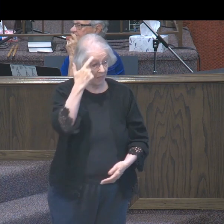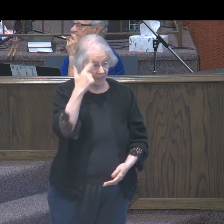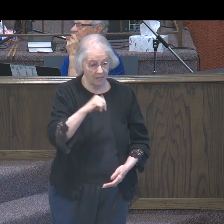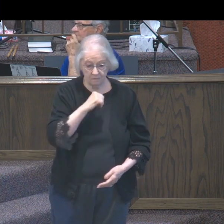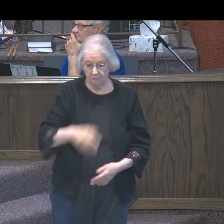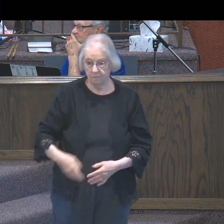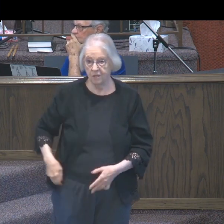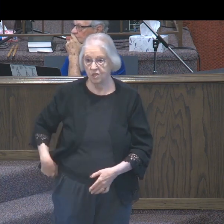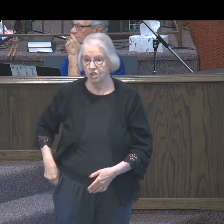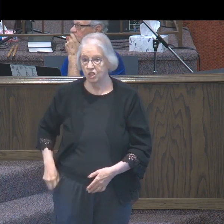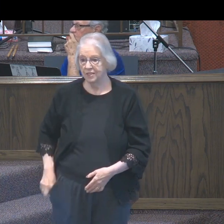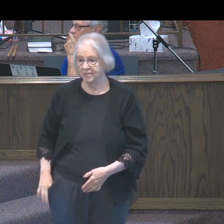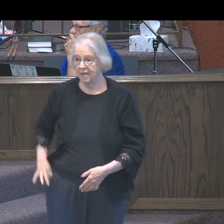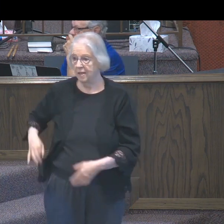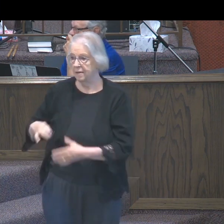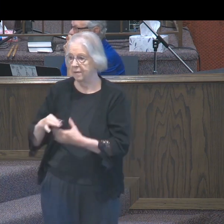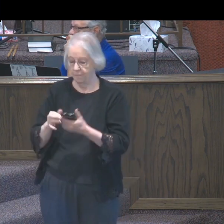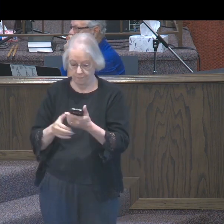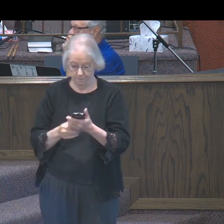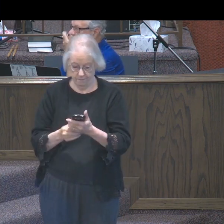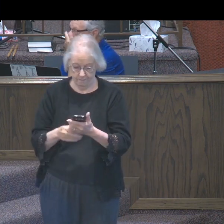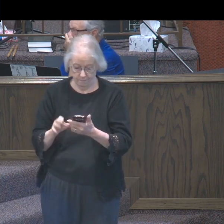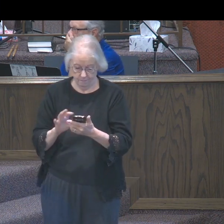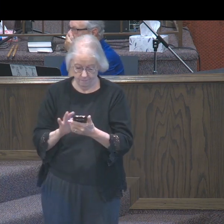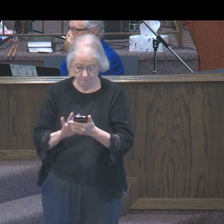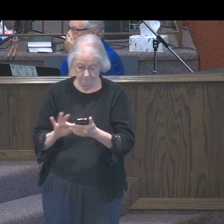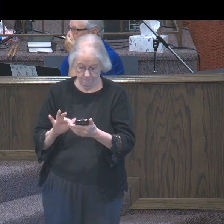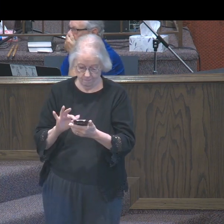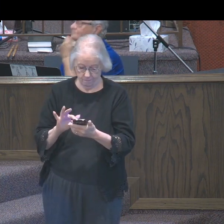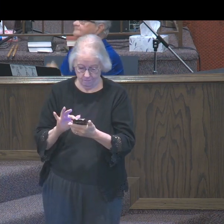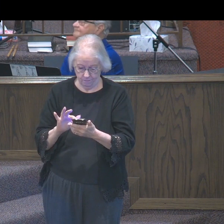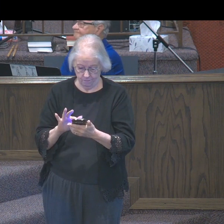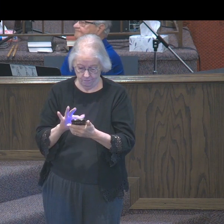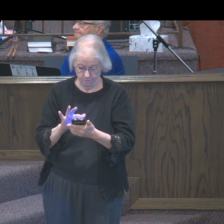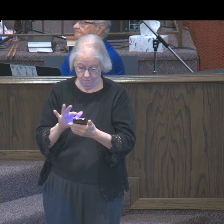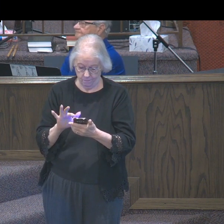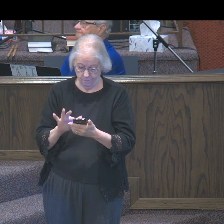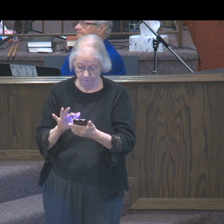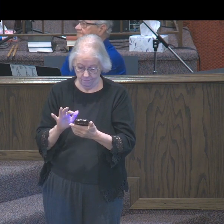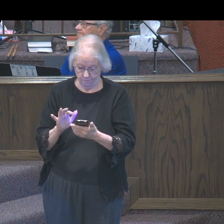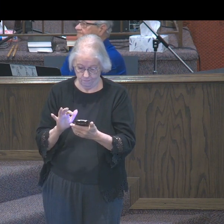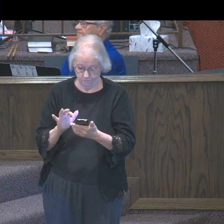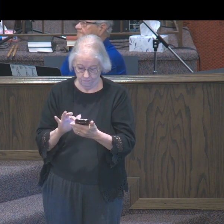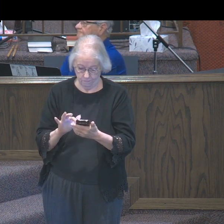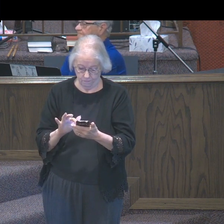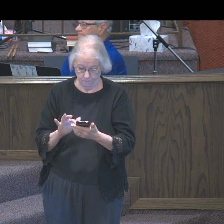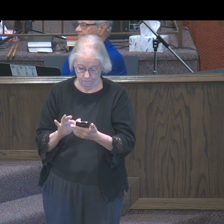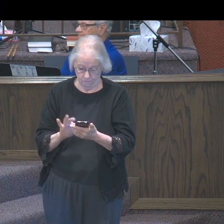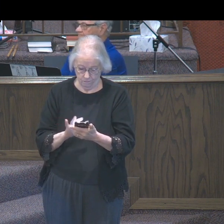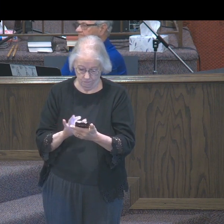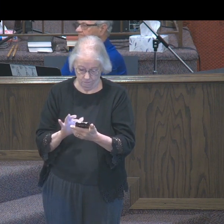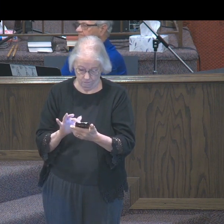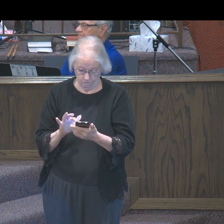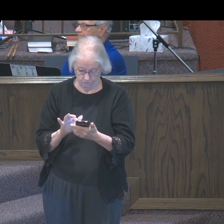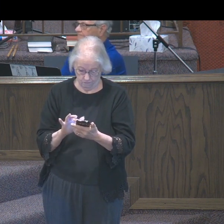45 minutes to an hour, and we'll go through and see what that looks like. We have some slots to fill. We have some classes that we need some